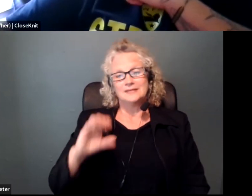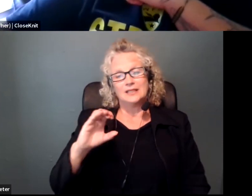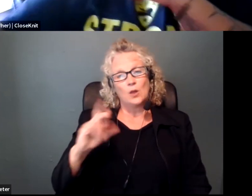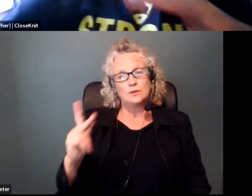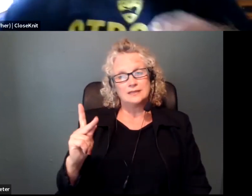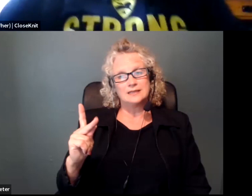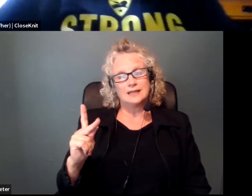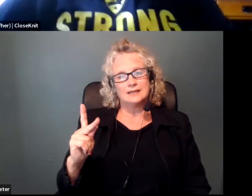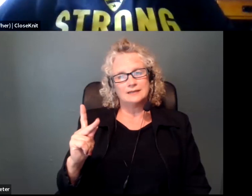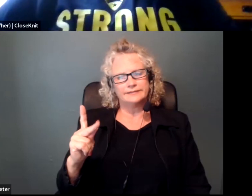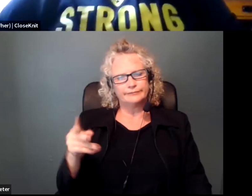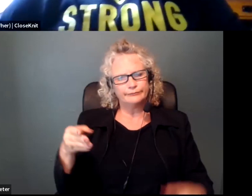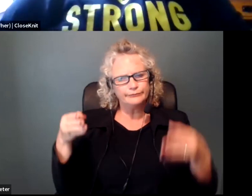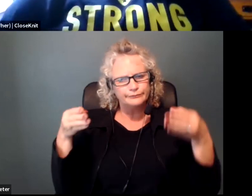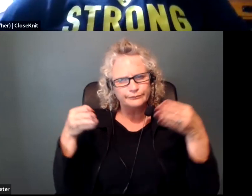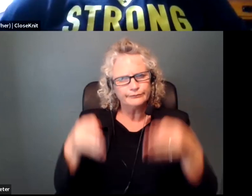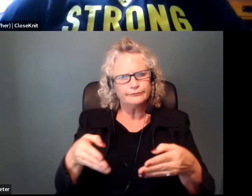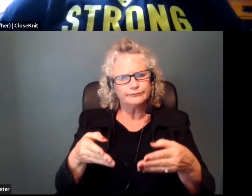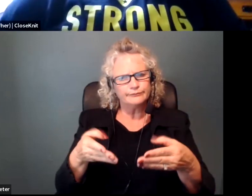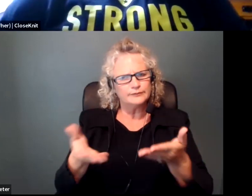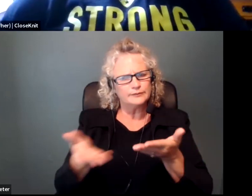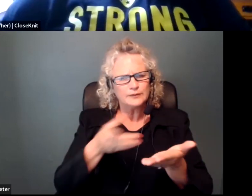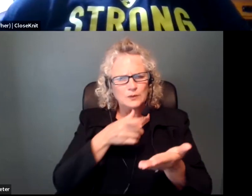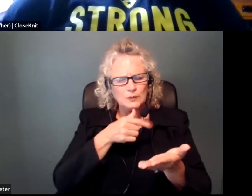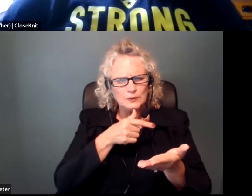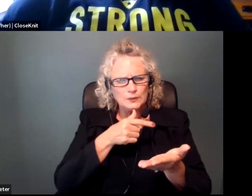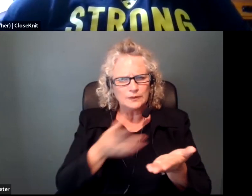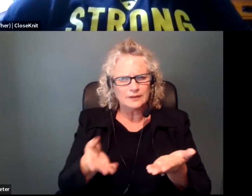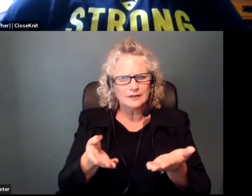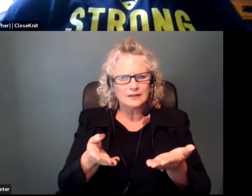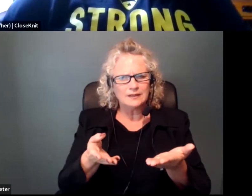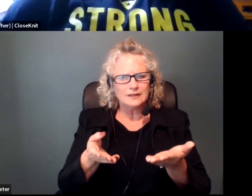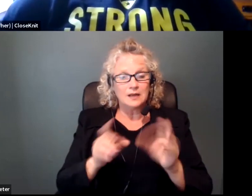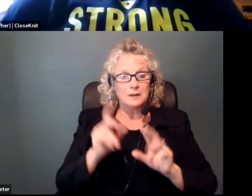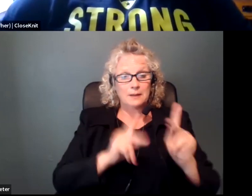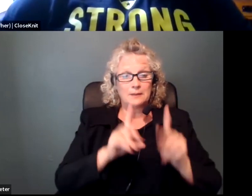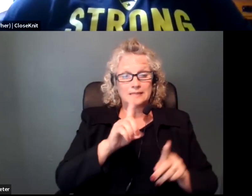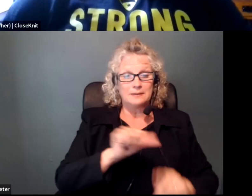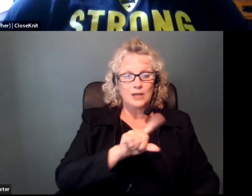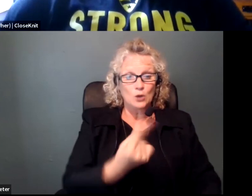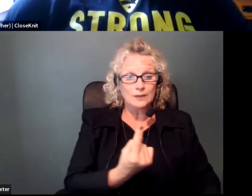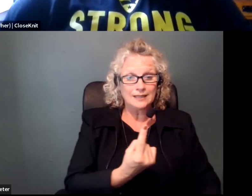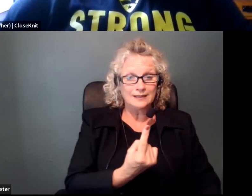Charlie? Like, is this? It's not specific to people with disabilities, correct?